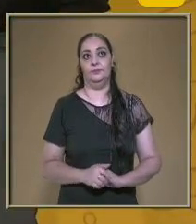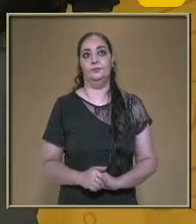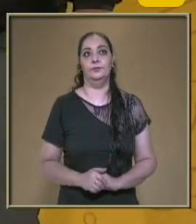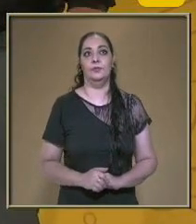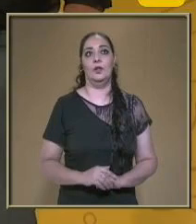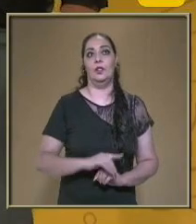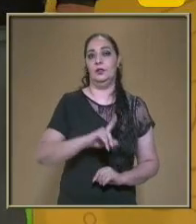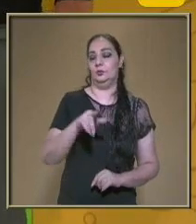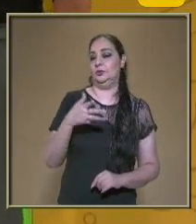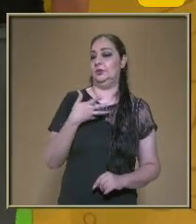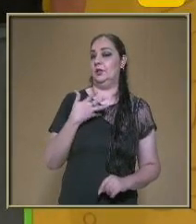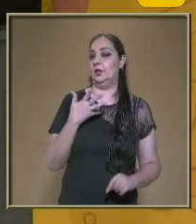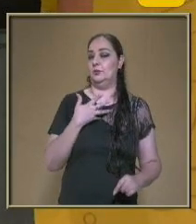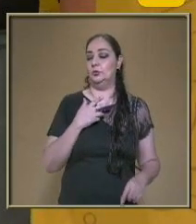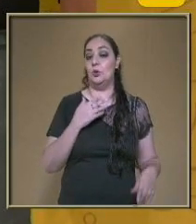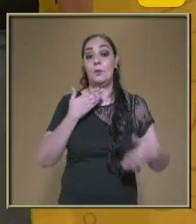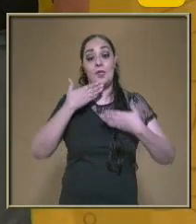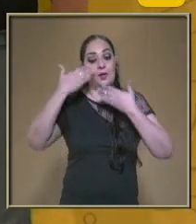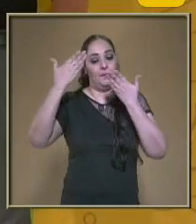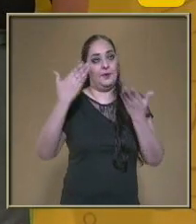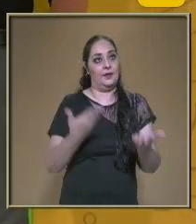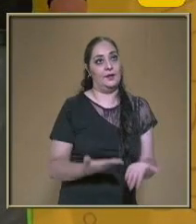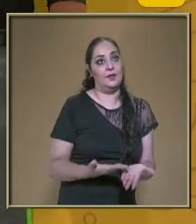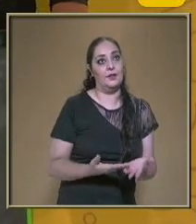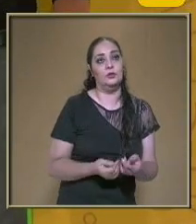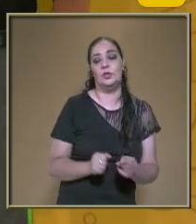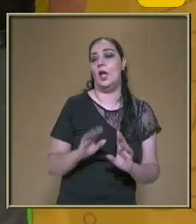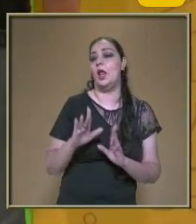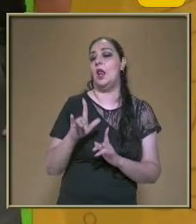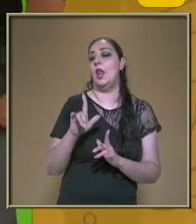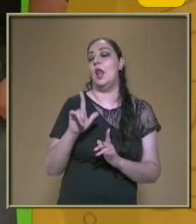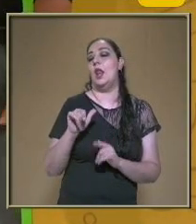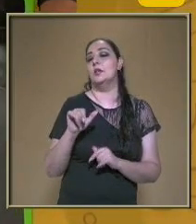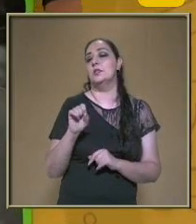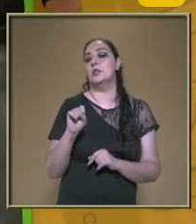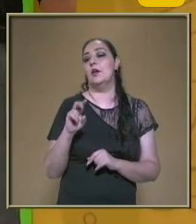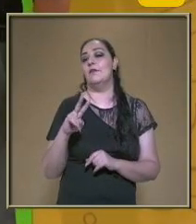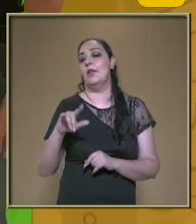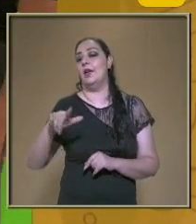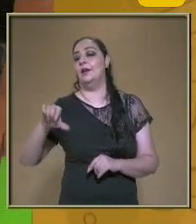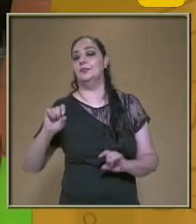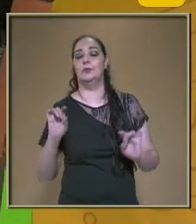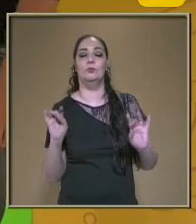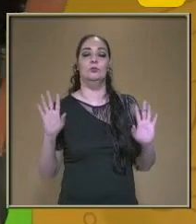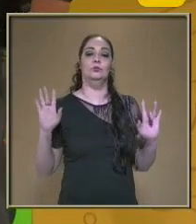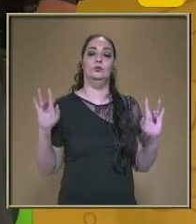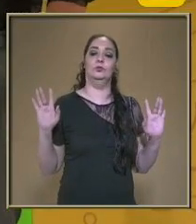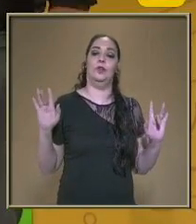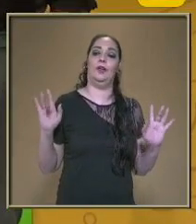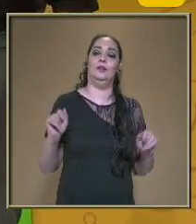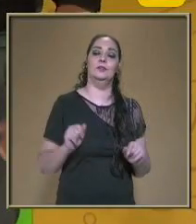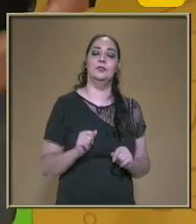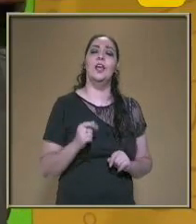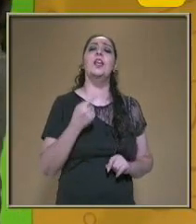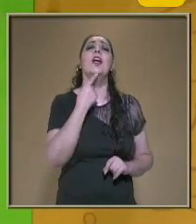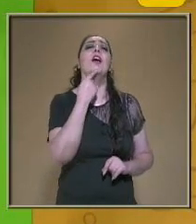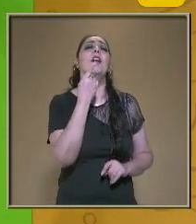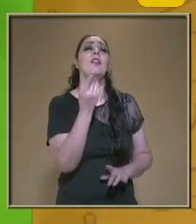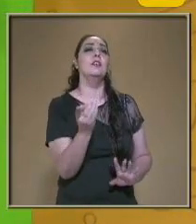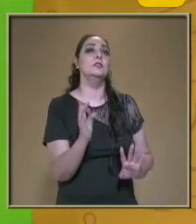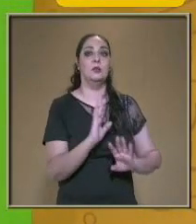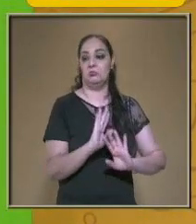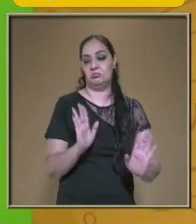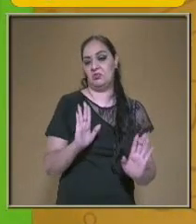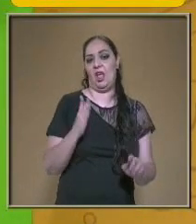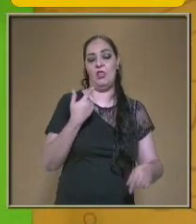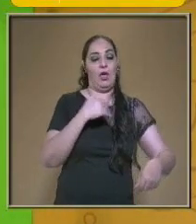we got, welcome to the fabulous Vegas, to Las Vegas, okay? And what is this indication? Nothing.